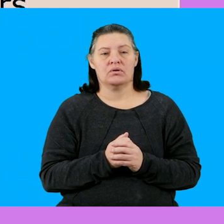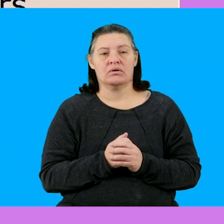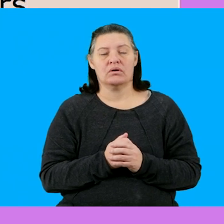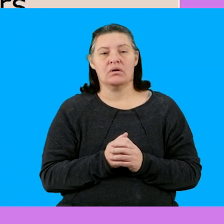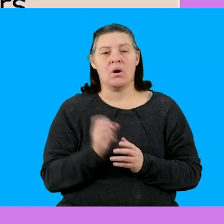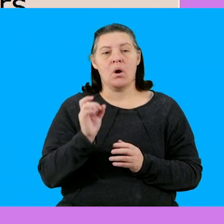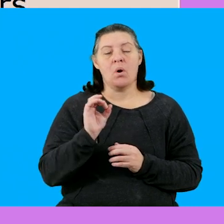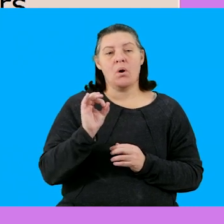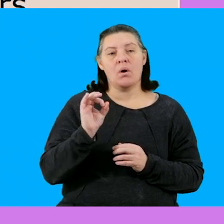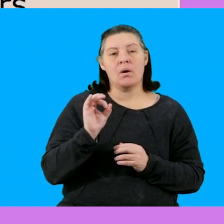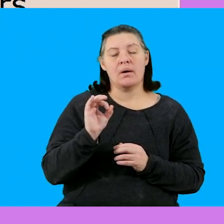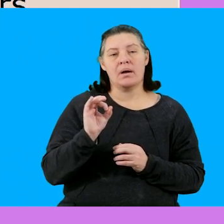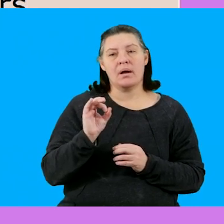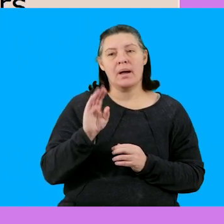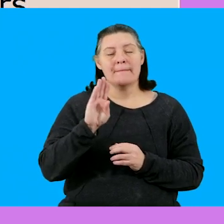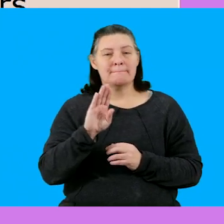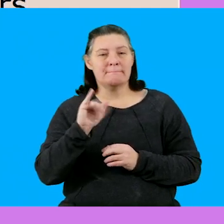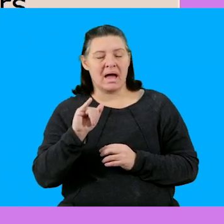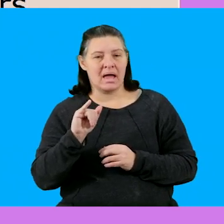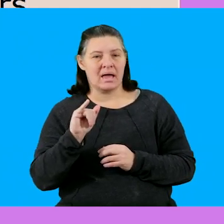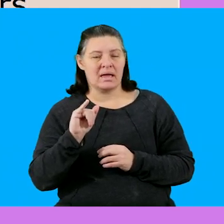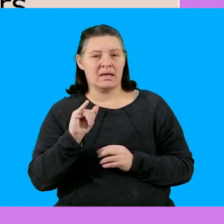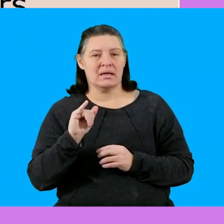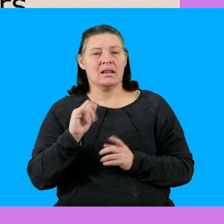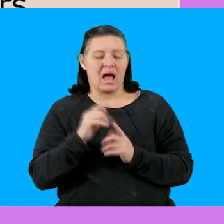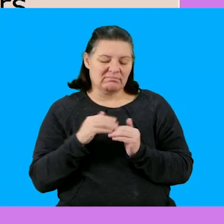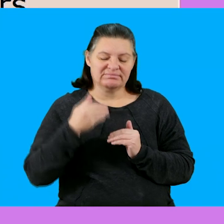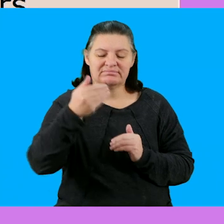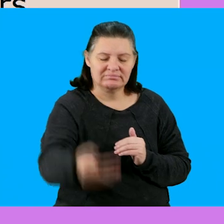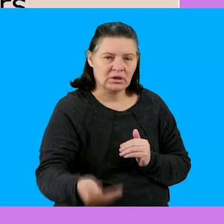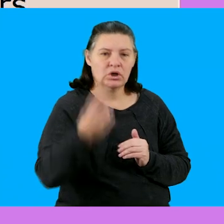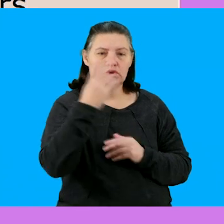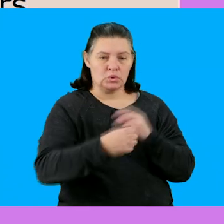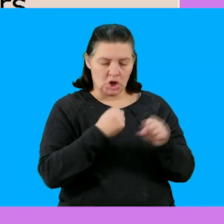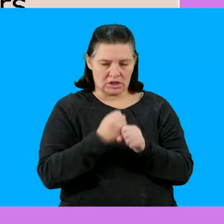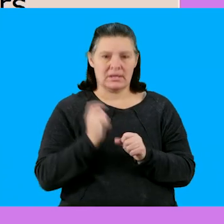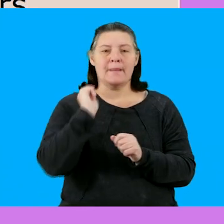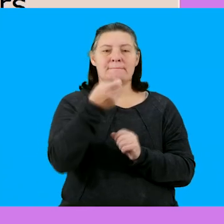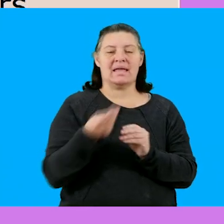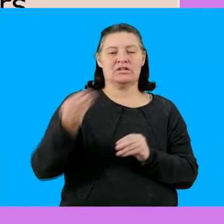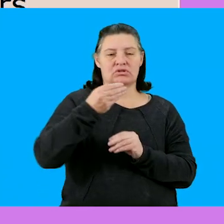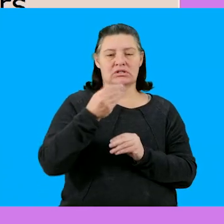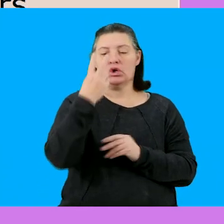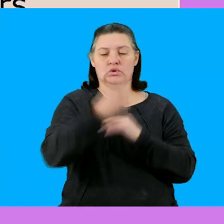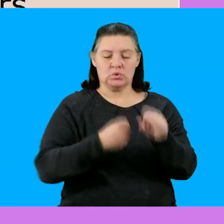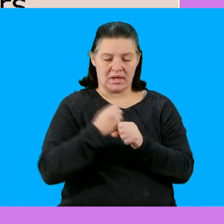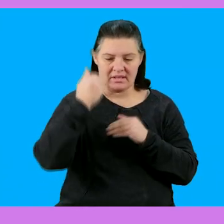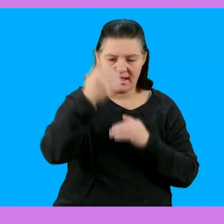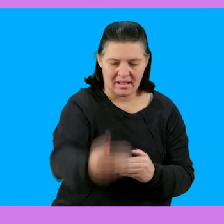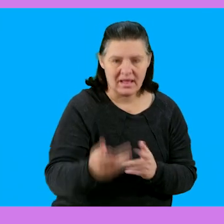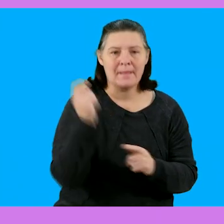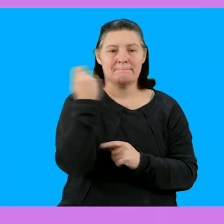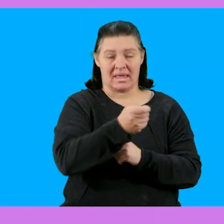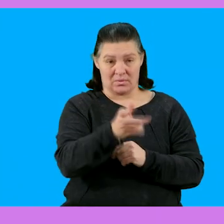once every 2 years, right? Use the given interest rate once over a period of 2 years. Okay, let's quickly put